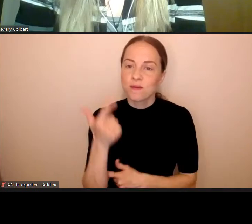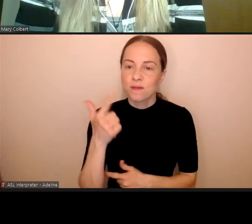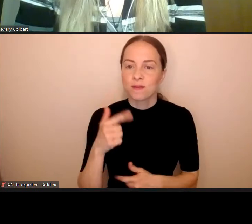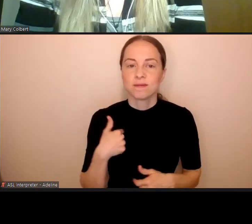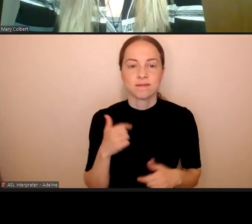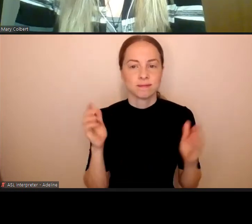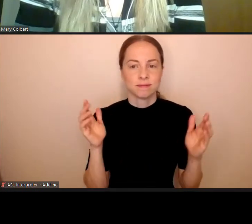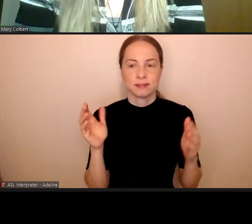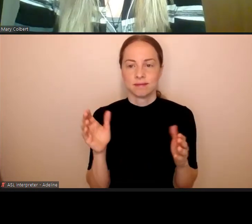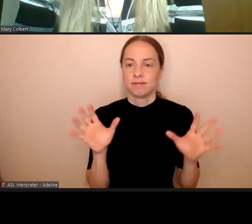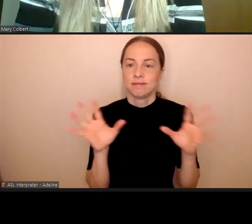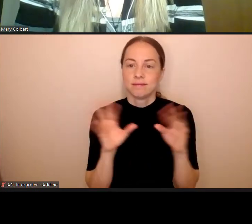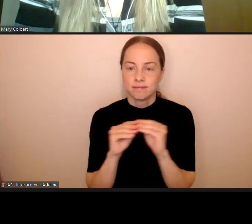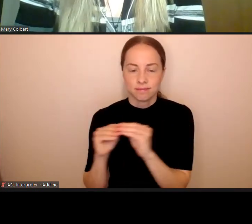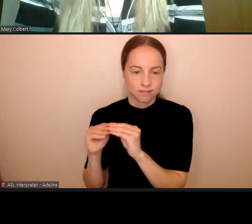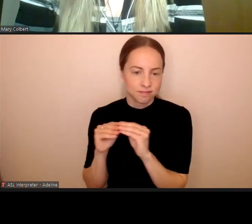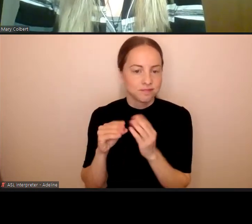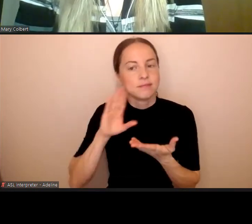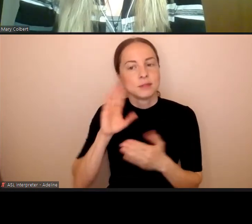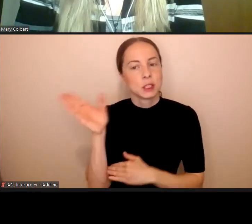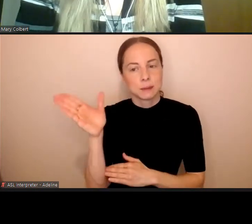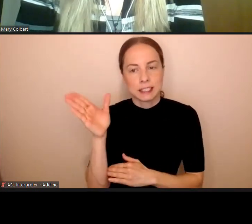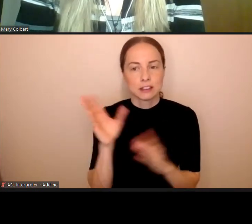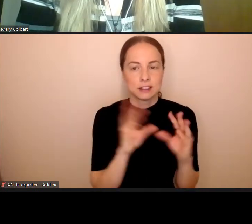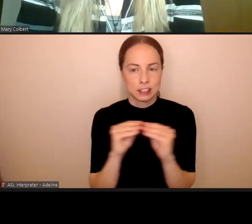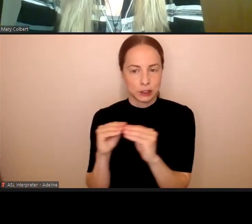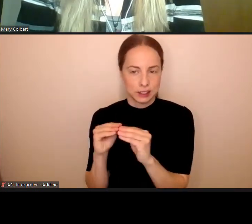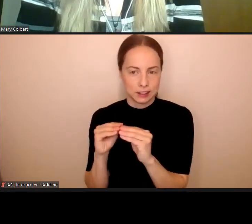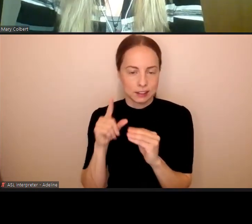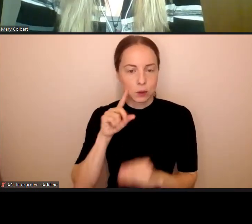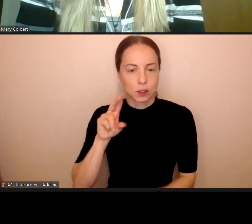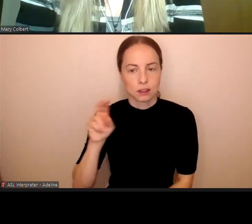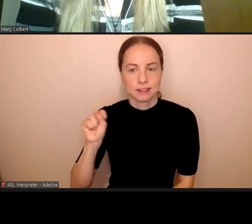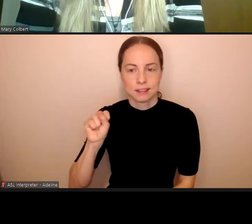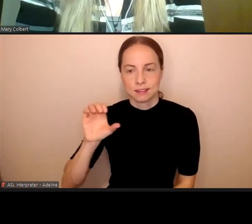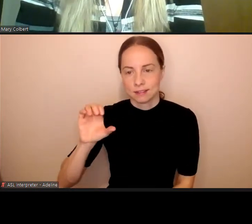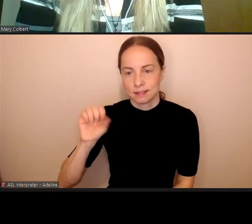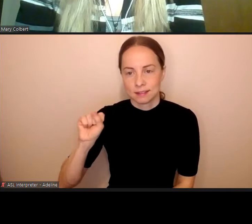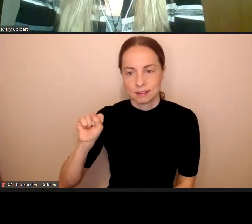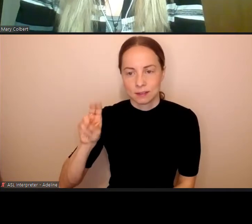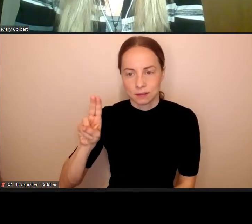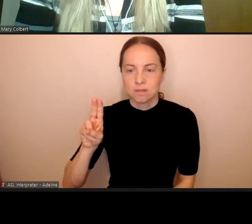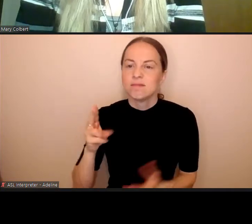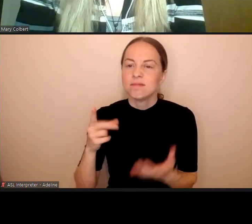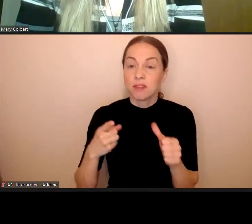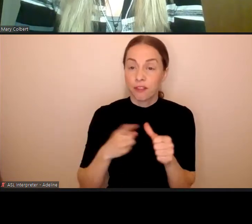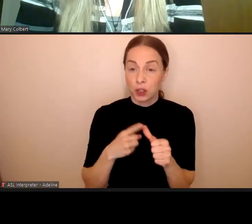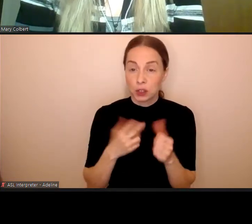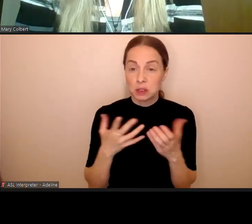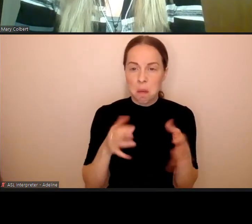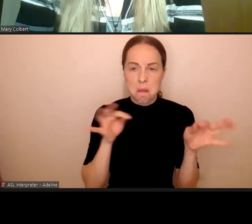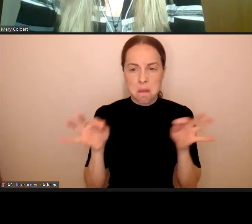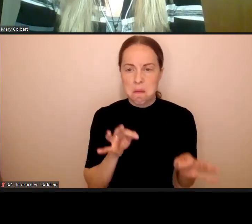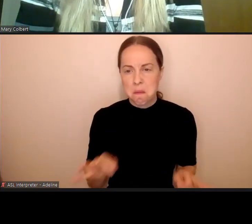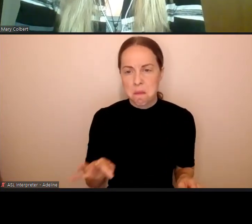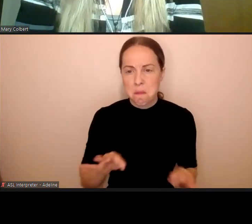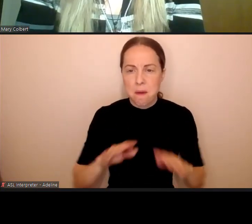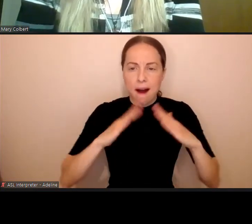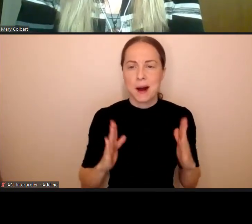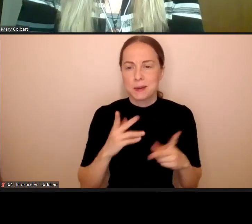Before we get started, I would like to go over some housekeeping items. If you need